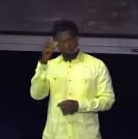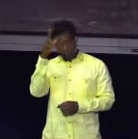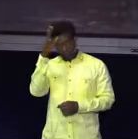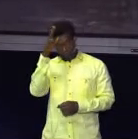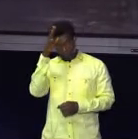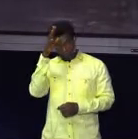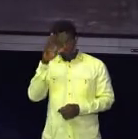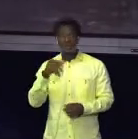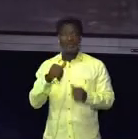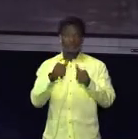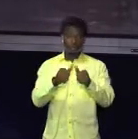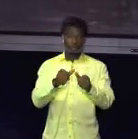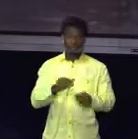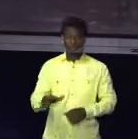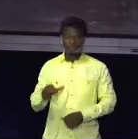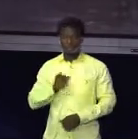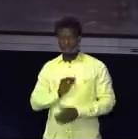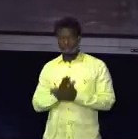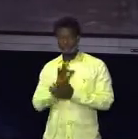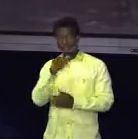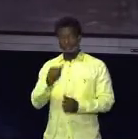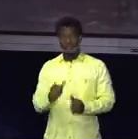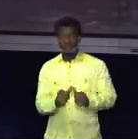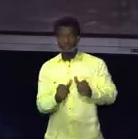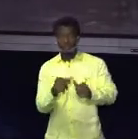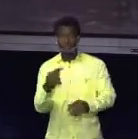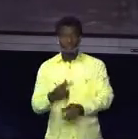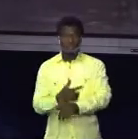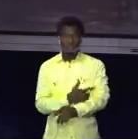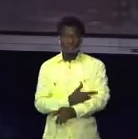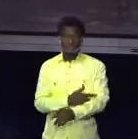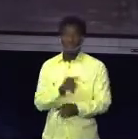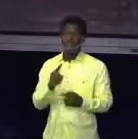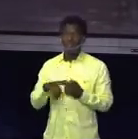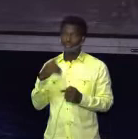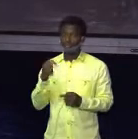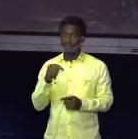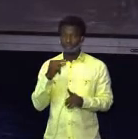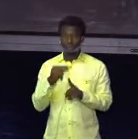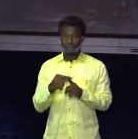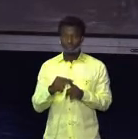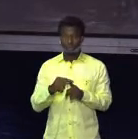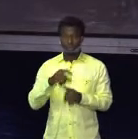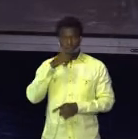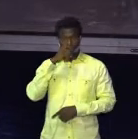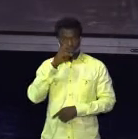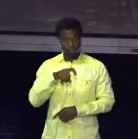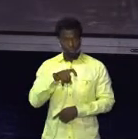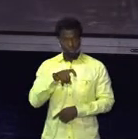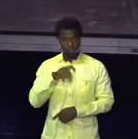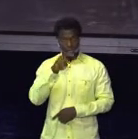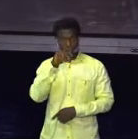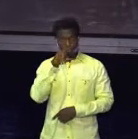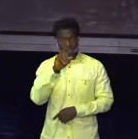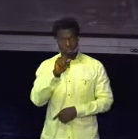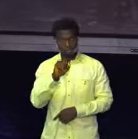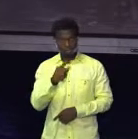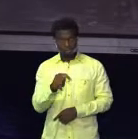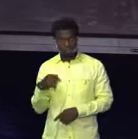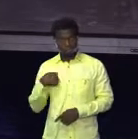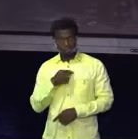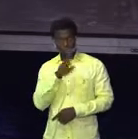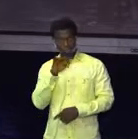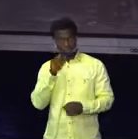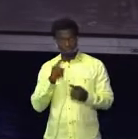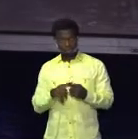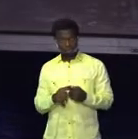Well done, children. I believe you're following the lesson. Now to the word must, M-U-S-T. We use it to